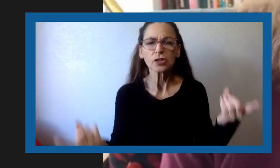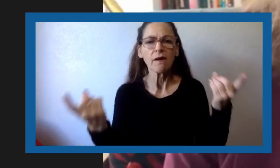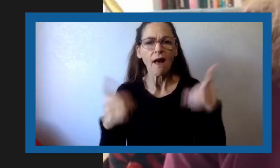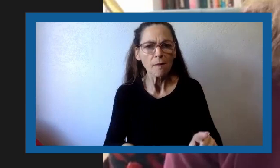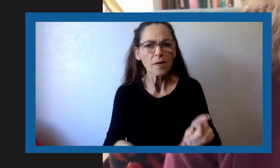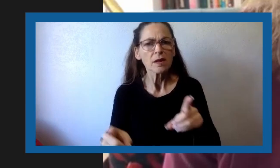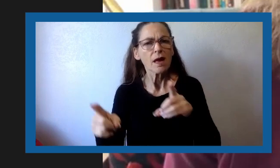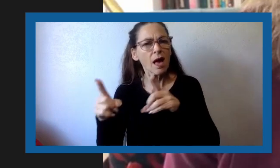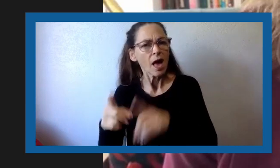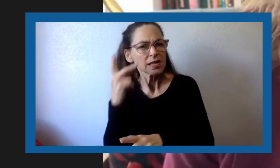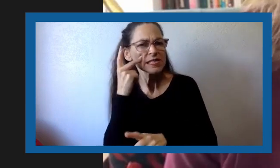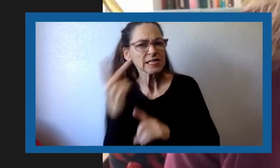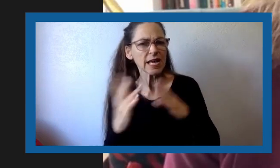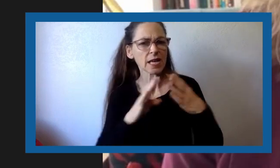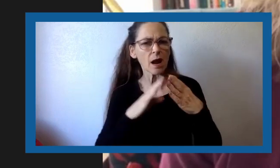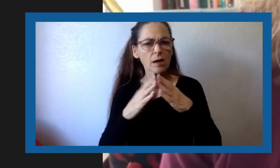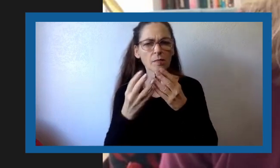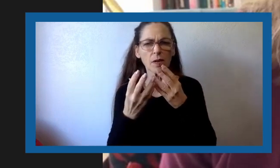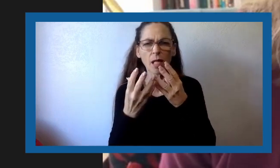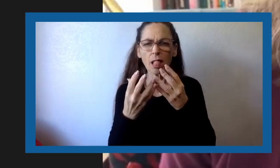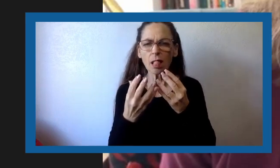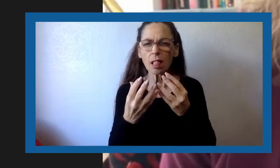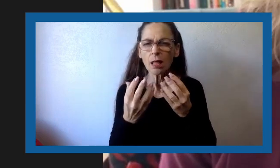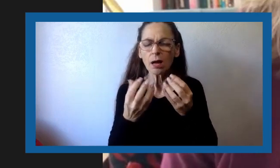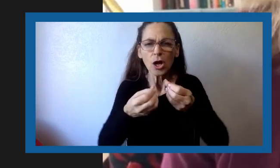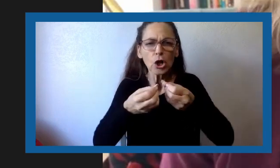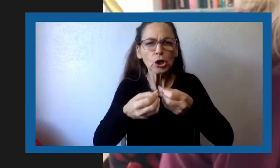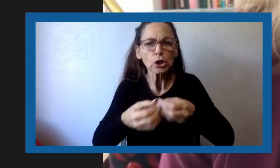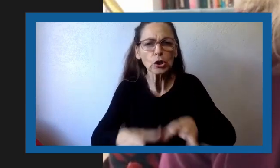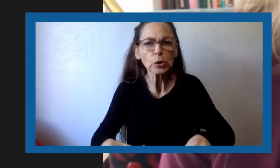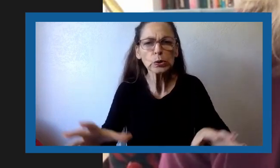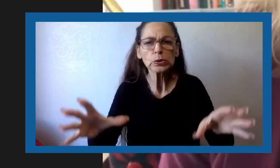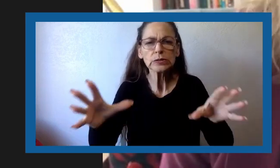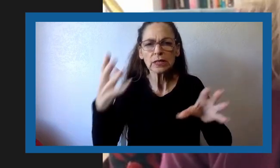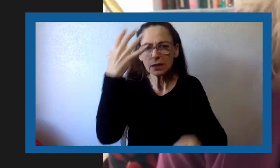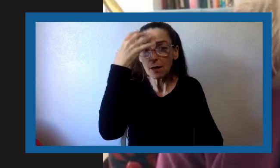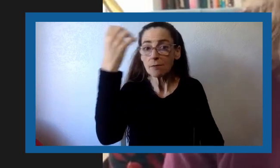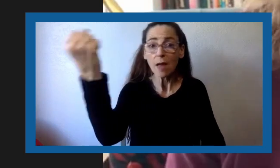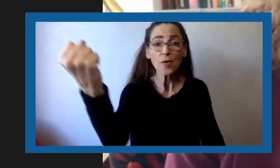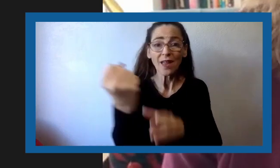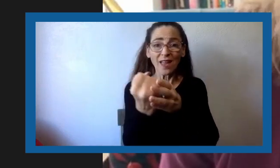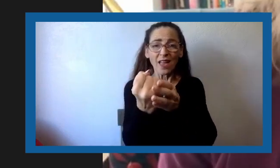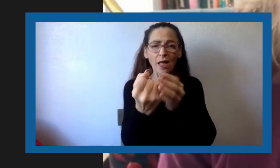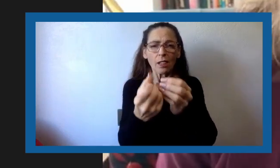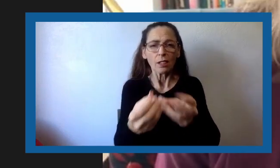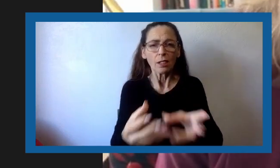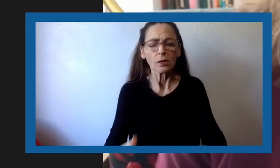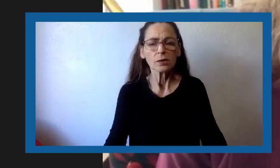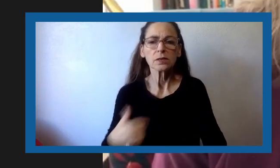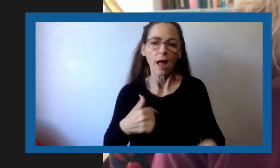and seeing our community kind of lose its collective memory. And that's actually what ended up leading